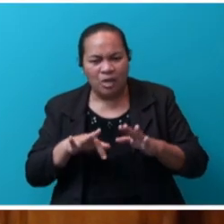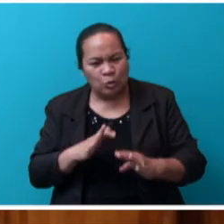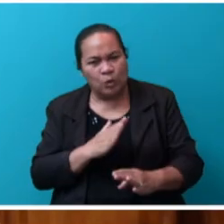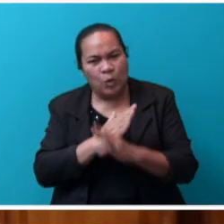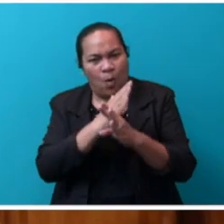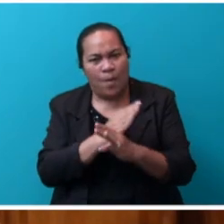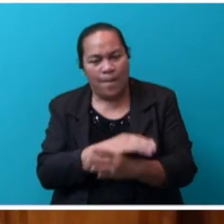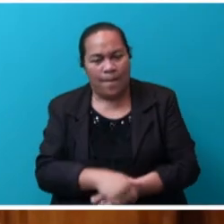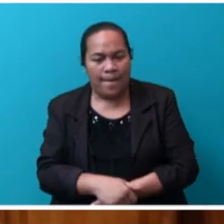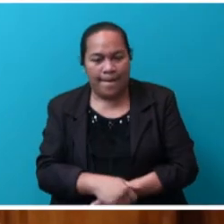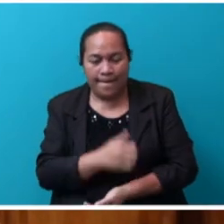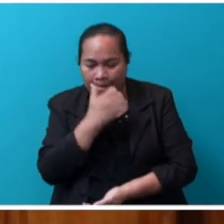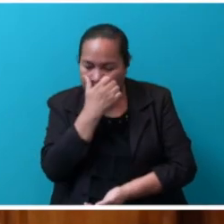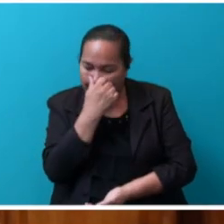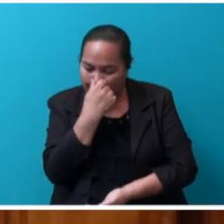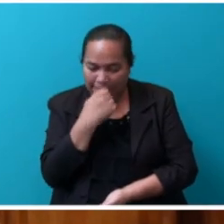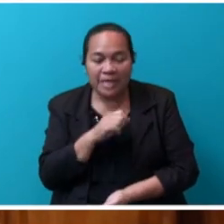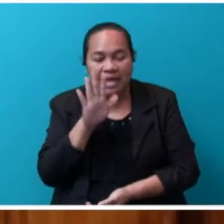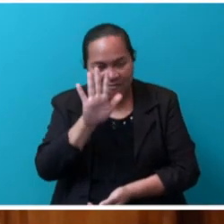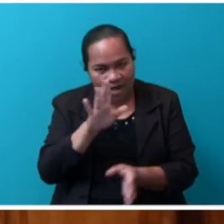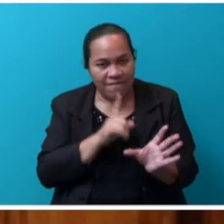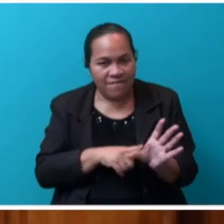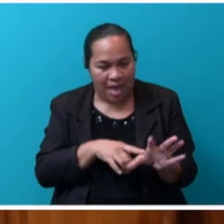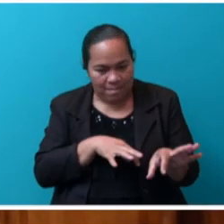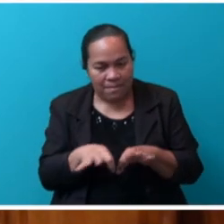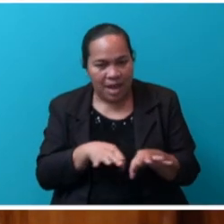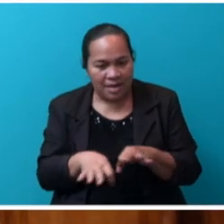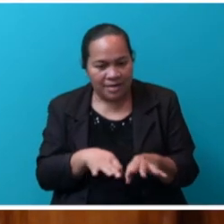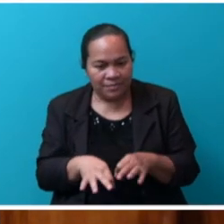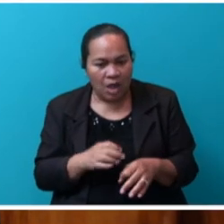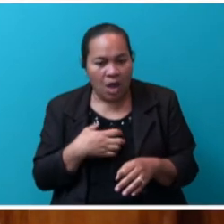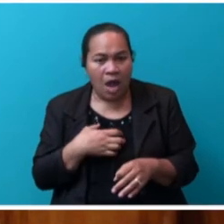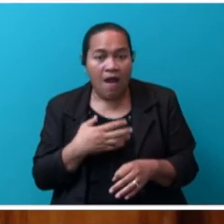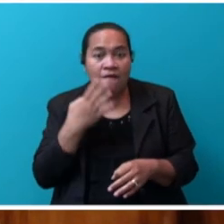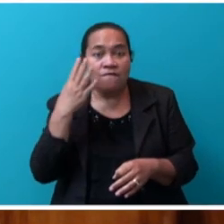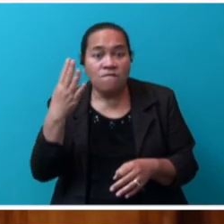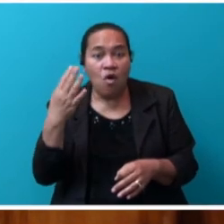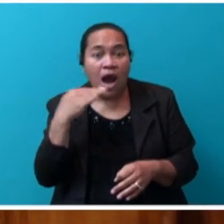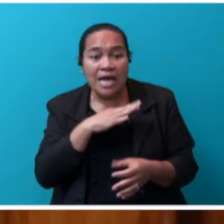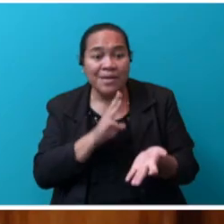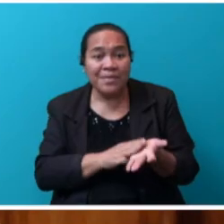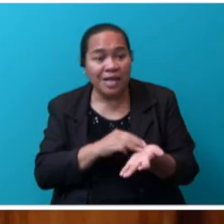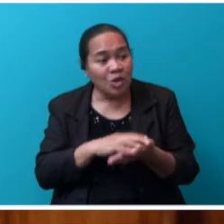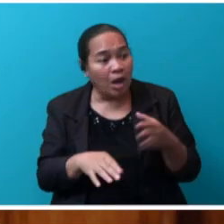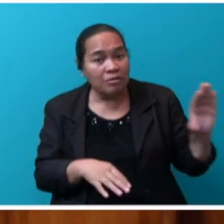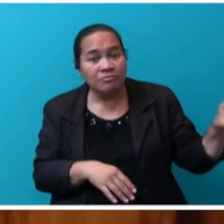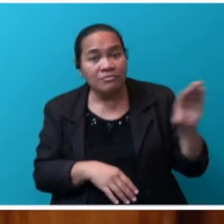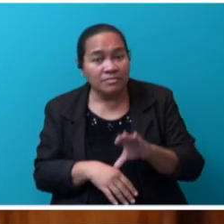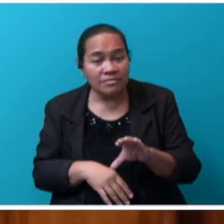Mr. Speaker, sir, this is a 5-year project with more than 400 million planned investment undertaken in collaboration